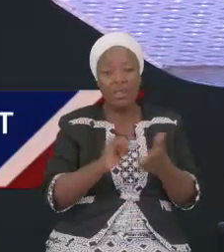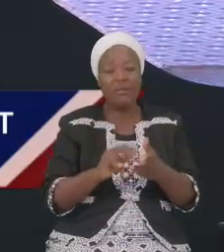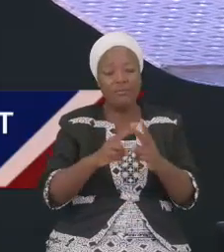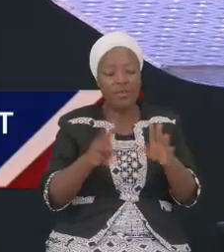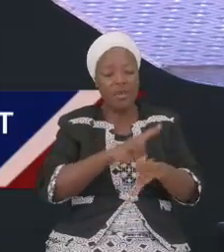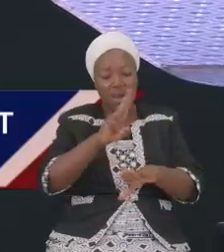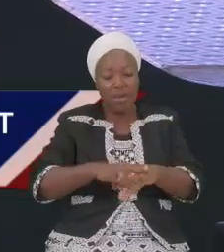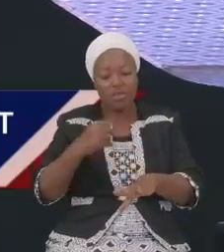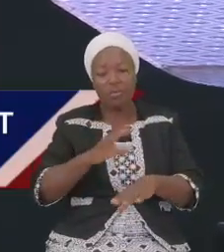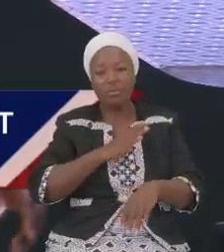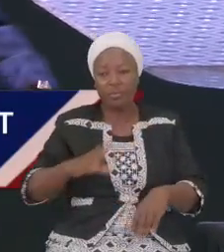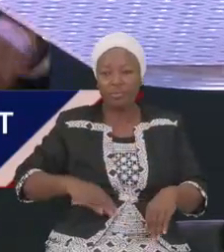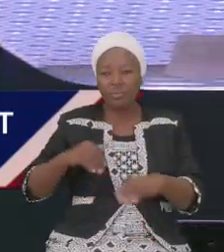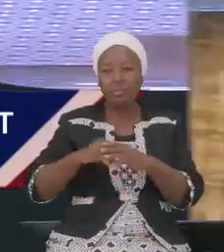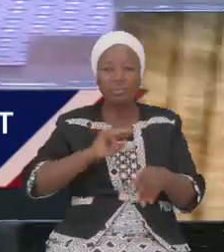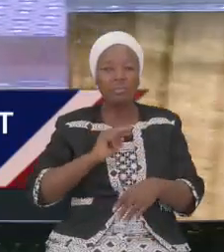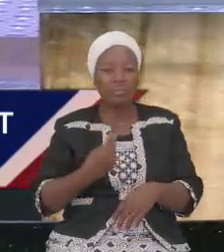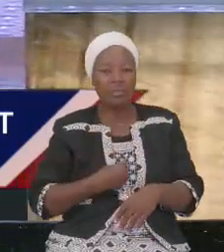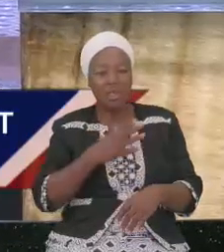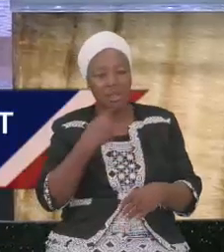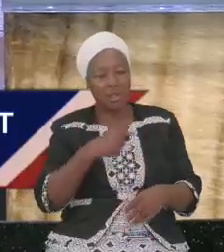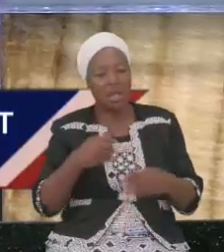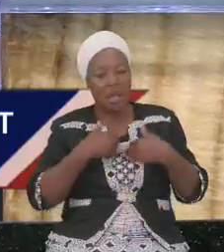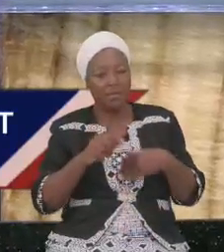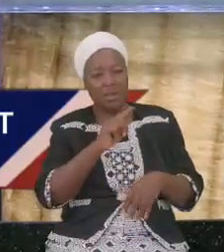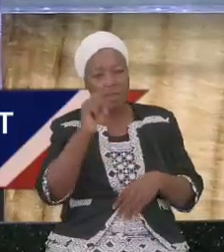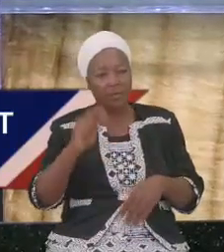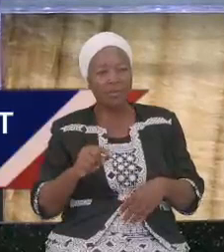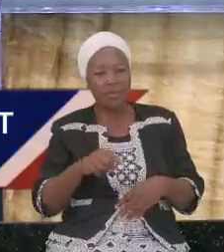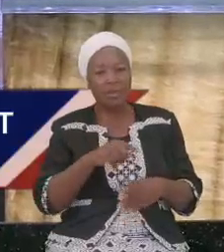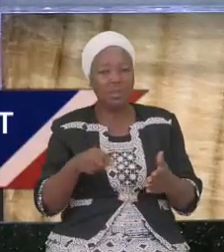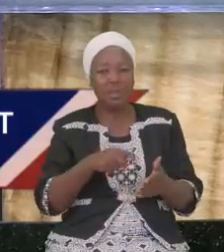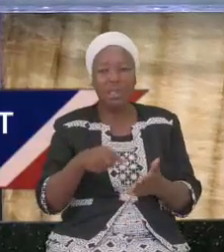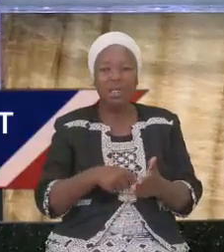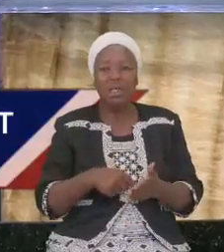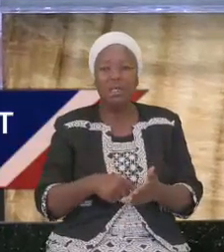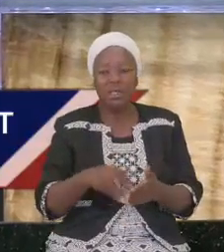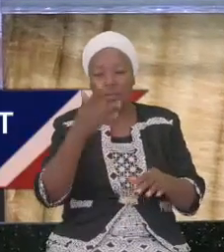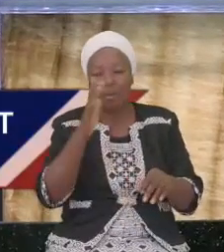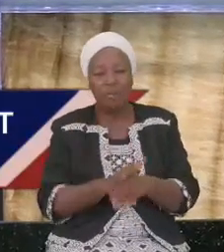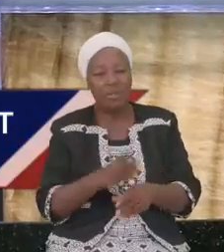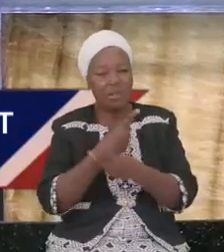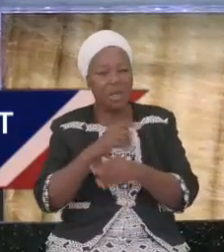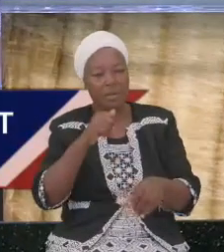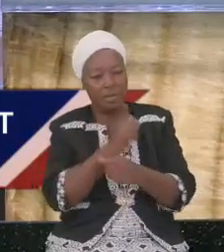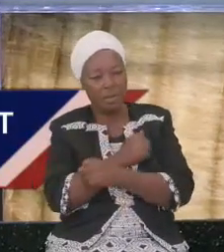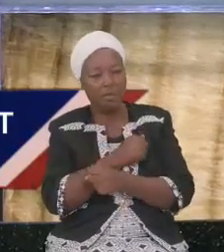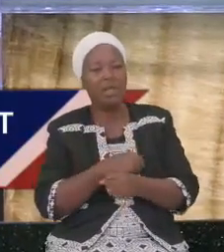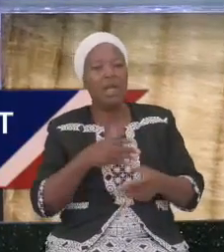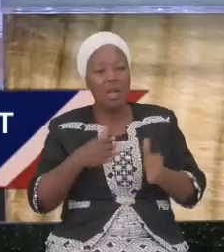of Christ in us. It says, having therefore these promises, dearly beloved, let us